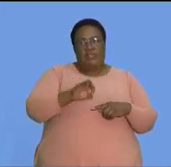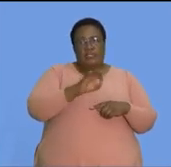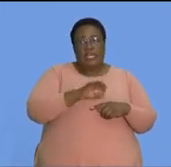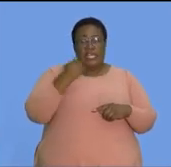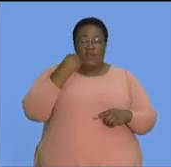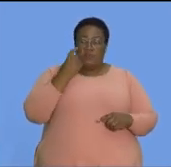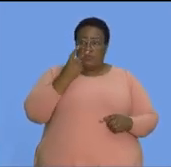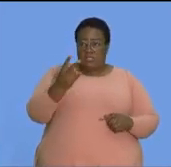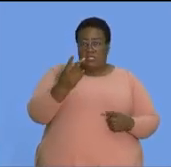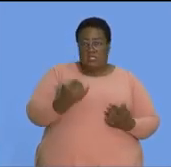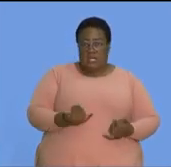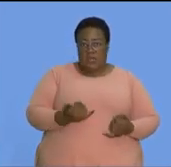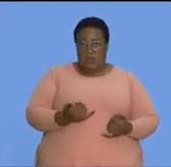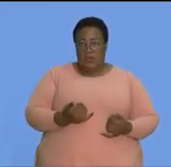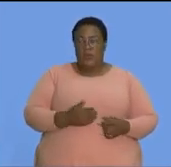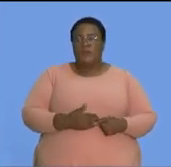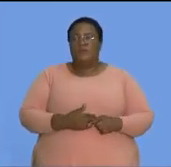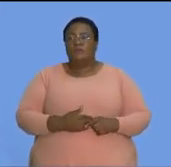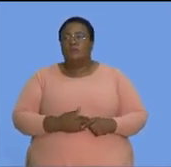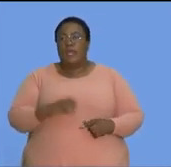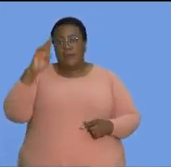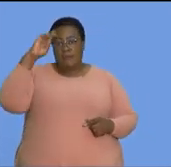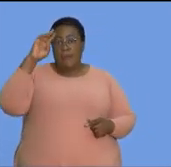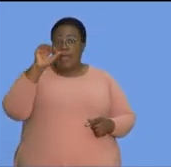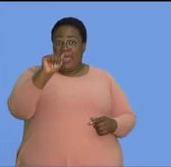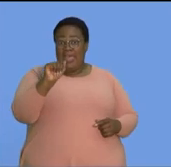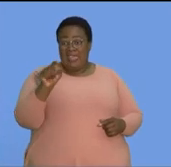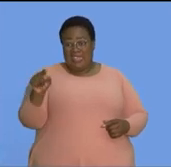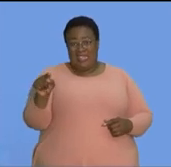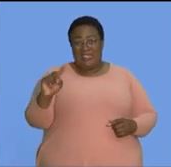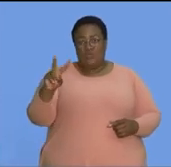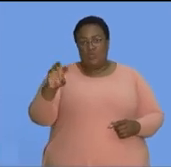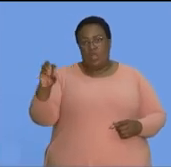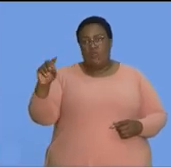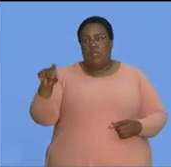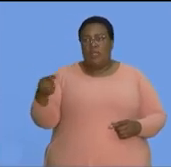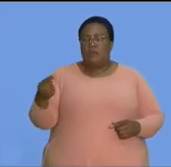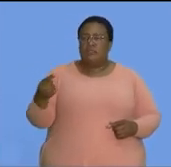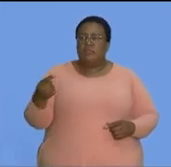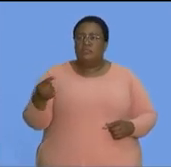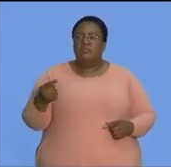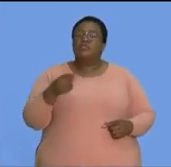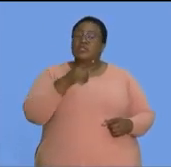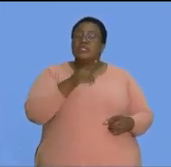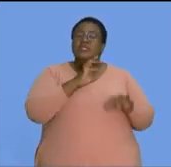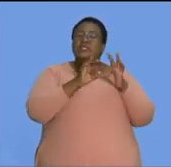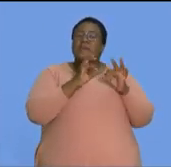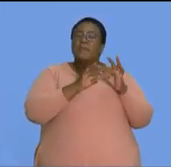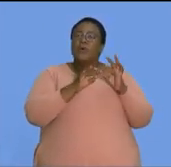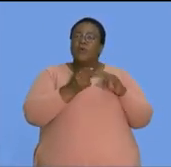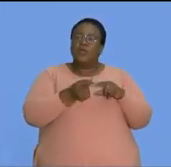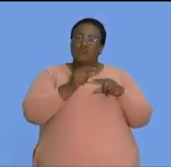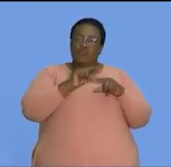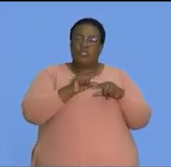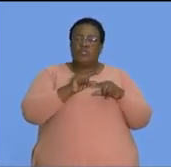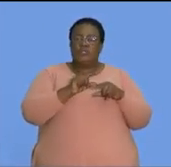we look at what is it that we want to do here, remember A is the 200,000. And then since this is simple interest, my